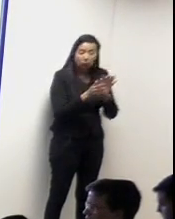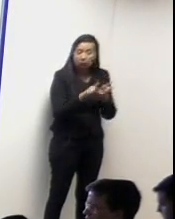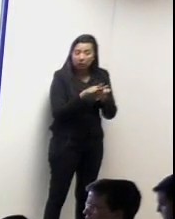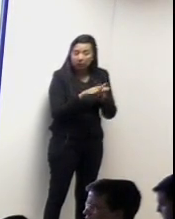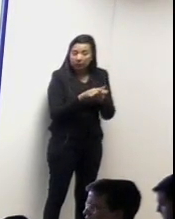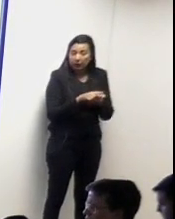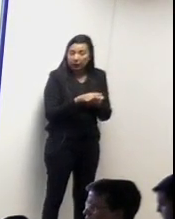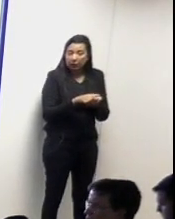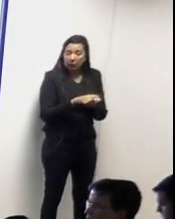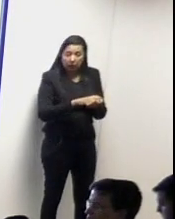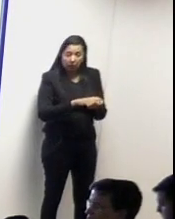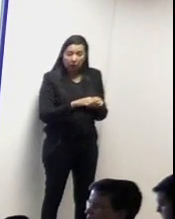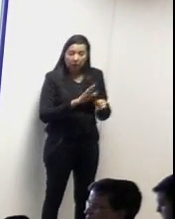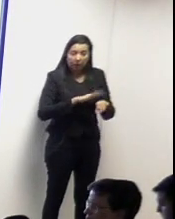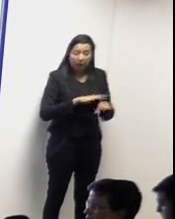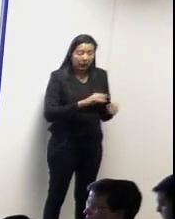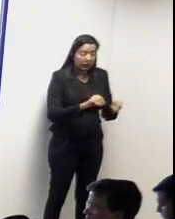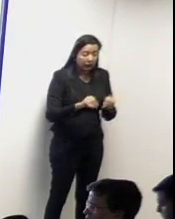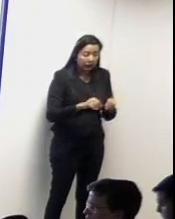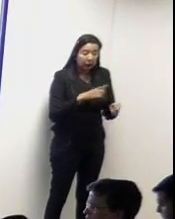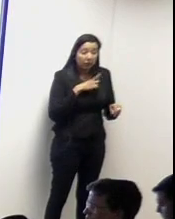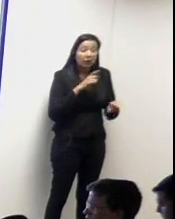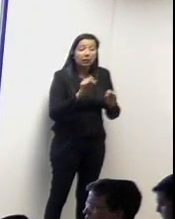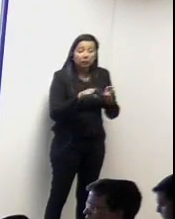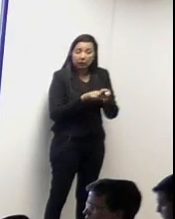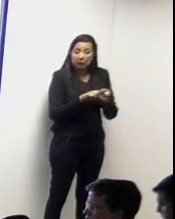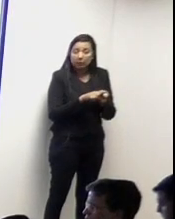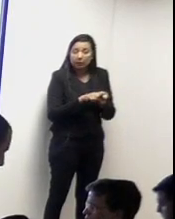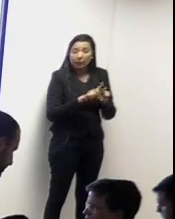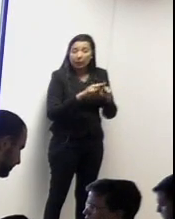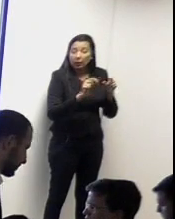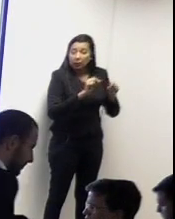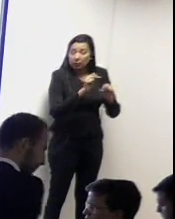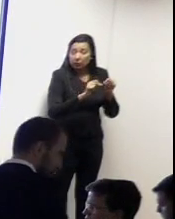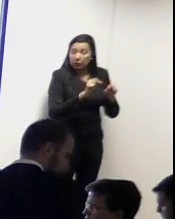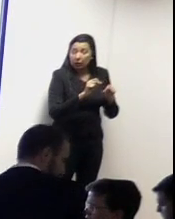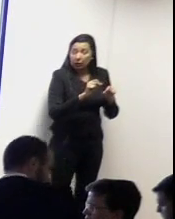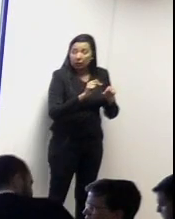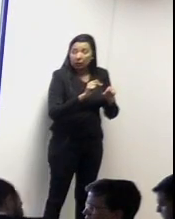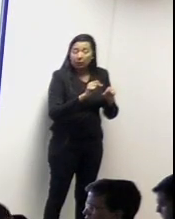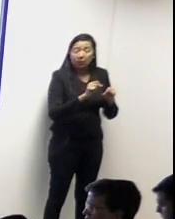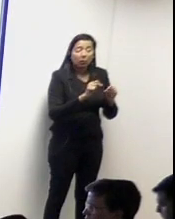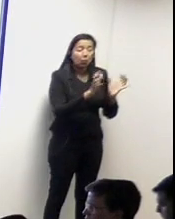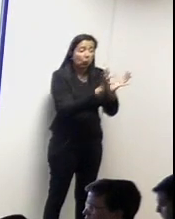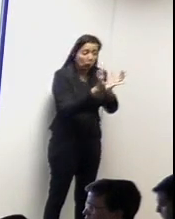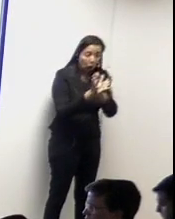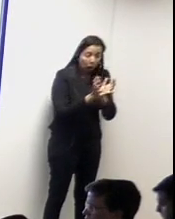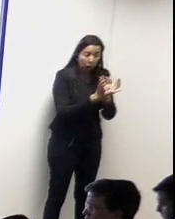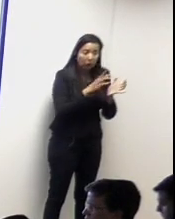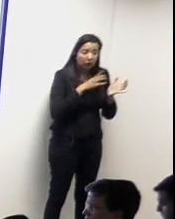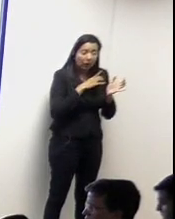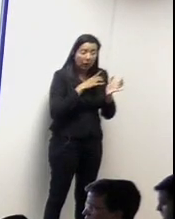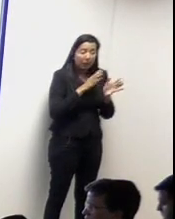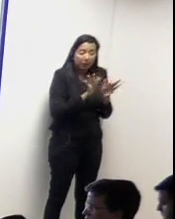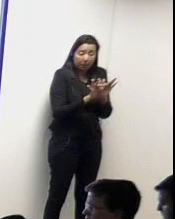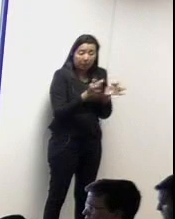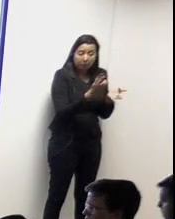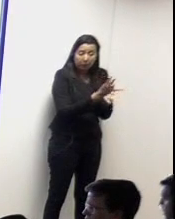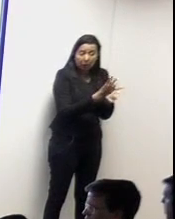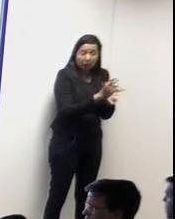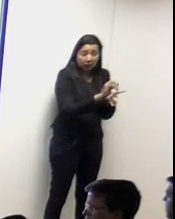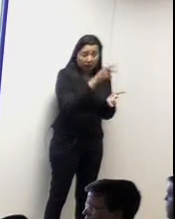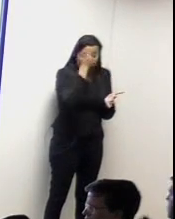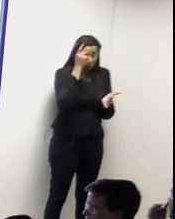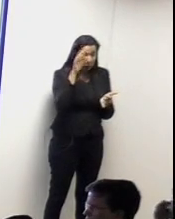cattle there can be in that area without some of them dying. So there's a limit. And this very simple structure, if you can imagine how it would